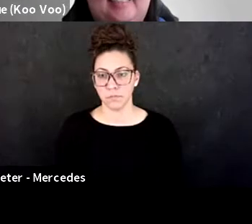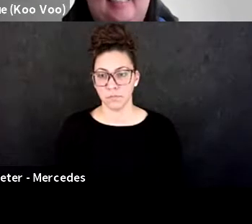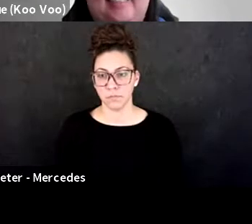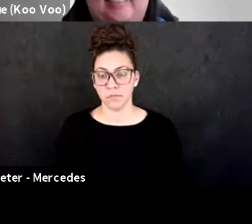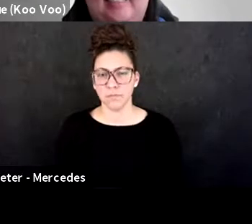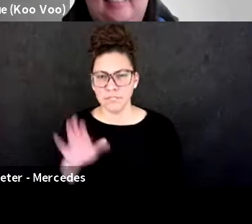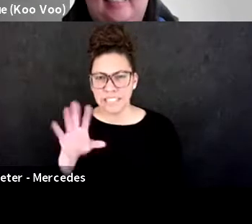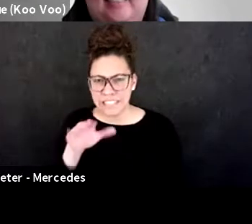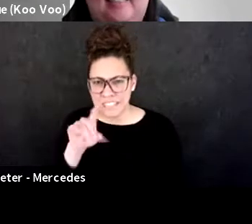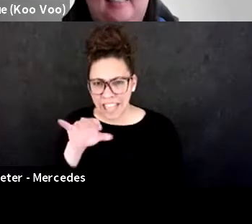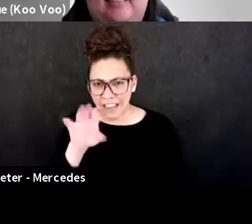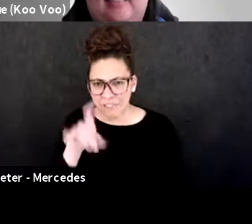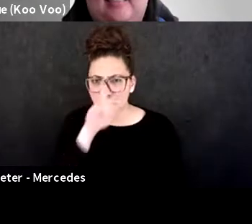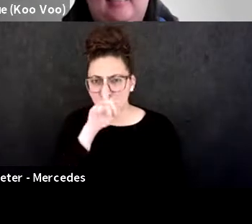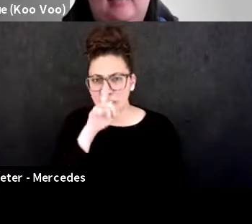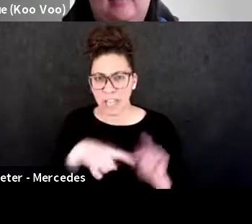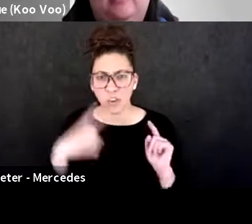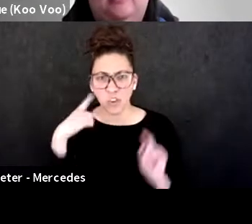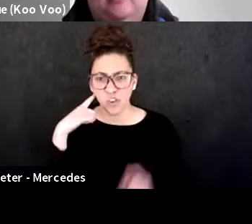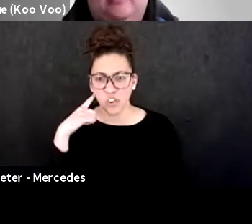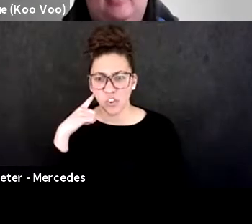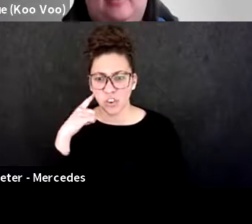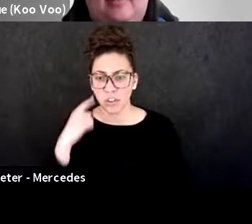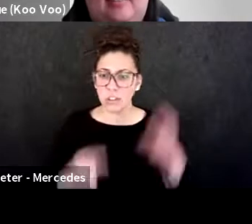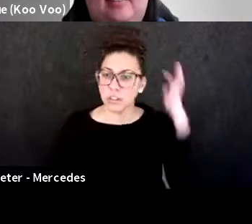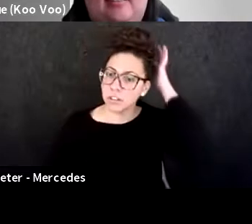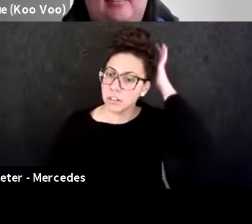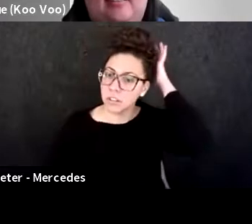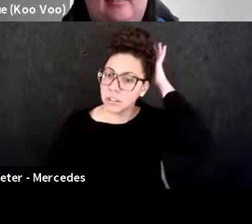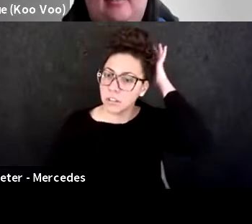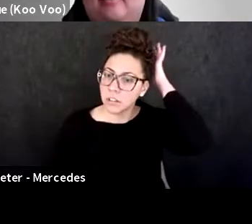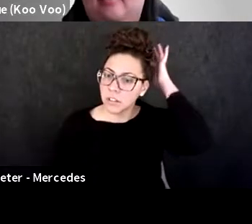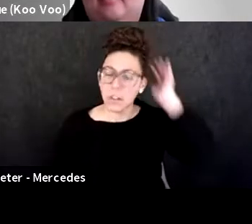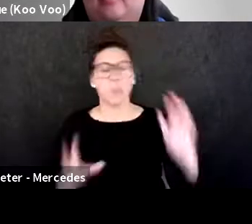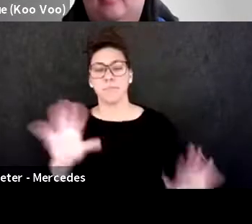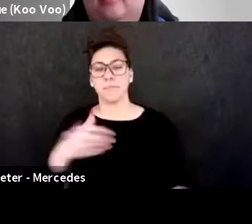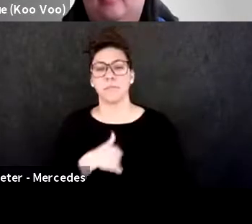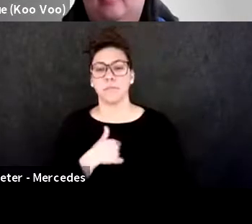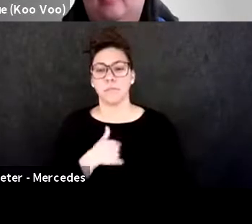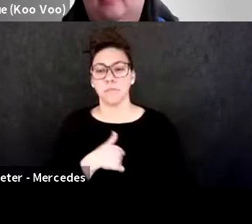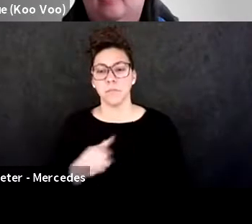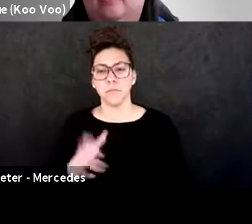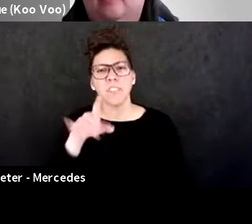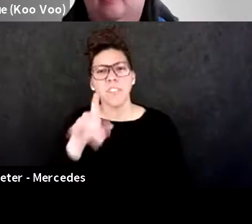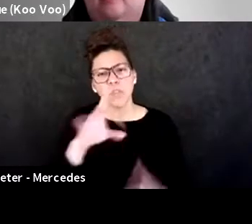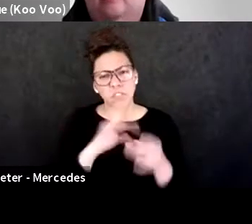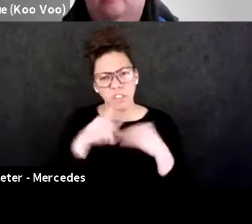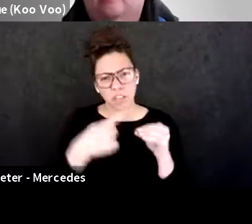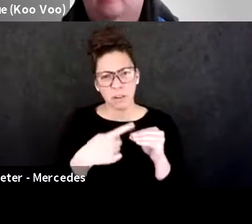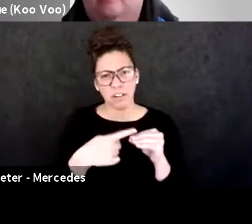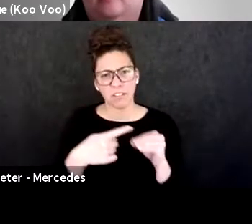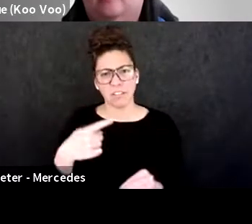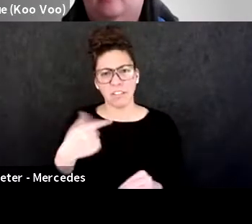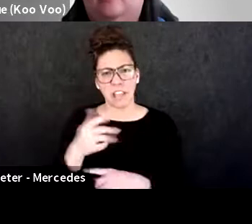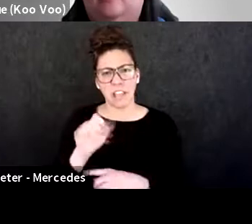Wait, Dave, I think you're muted. I can't hear anything. So it's just your story about, you know, the gas attendant telling you why you're going to Fresno,